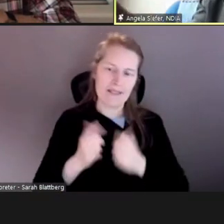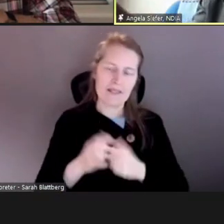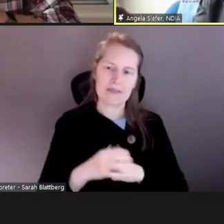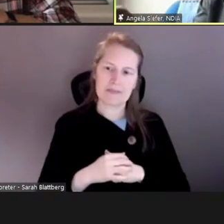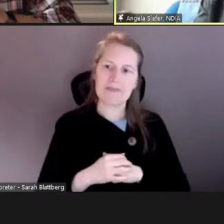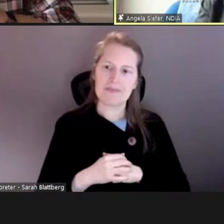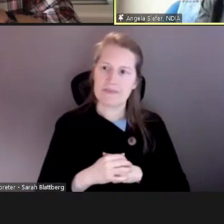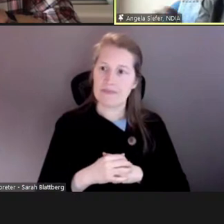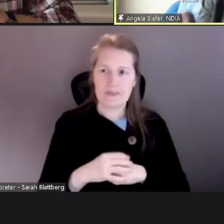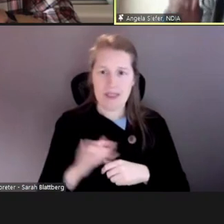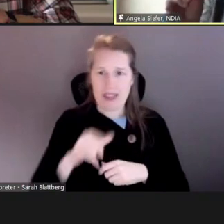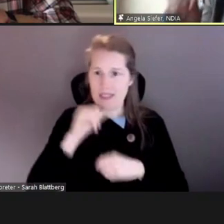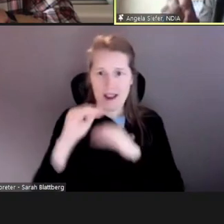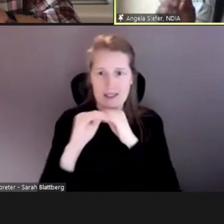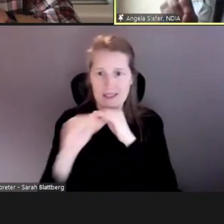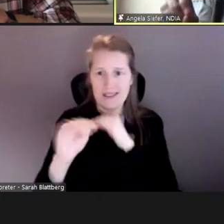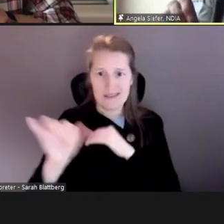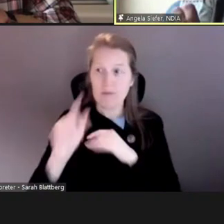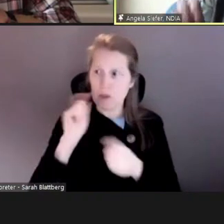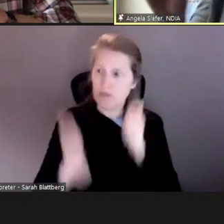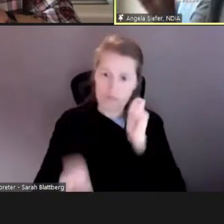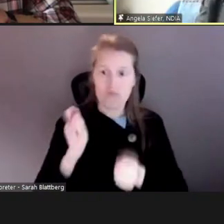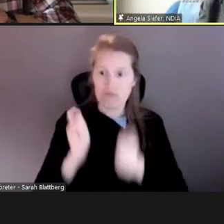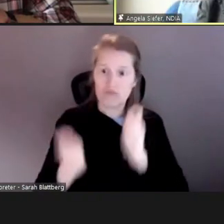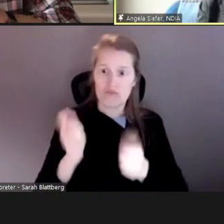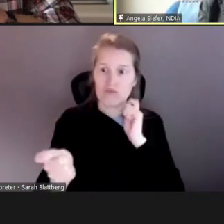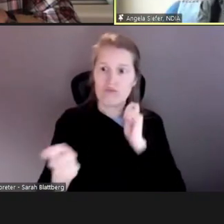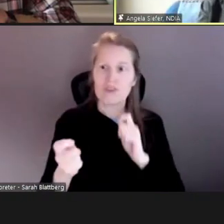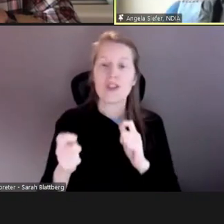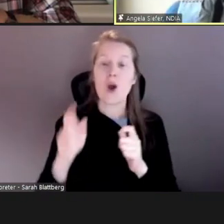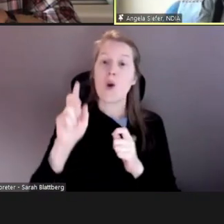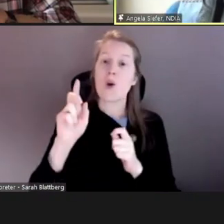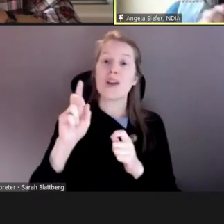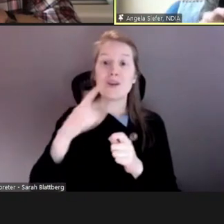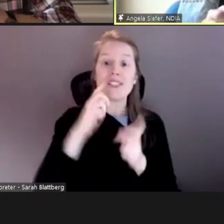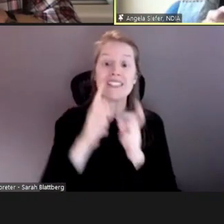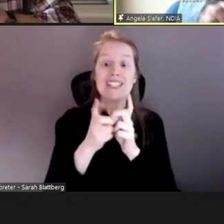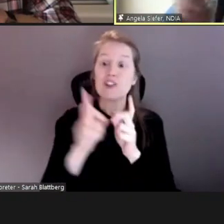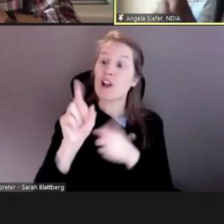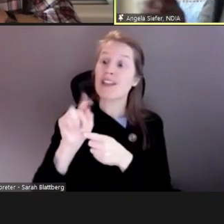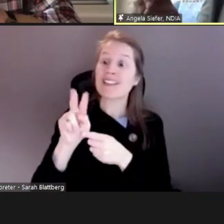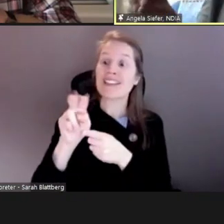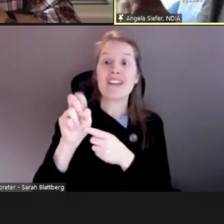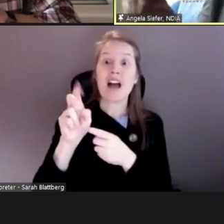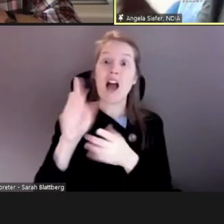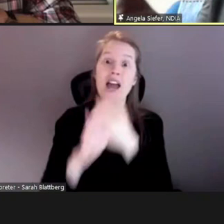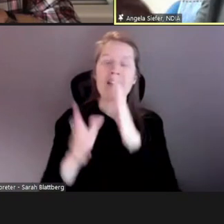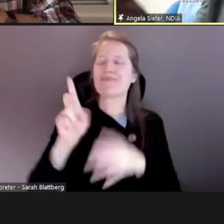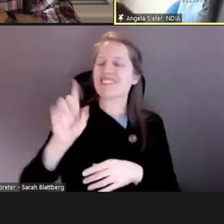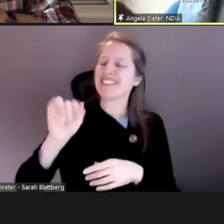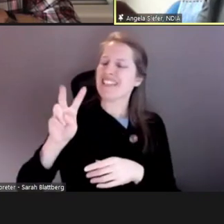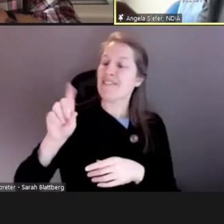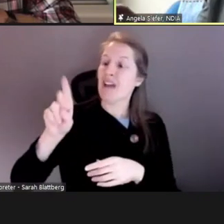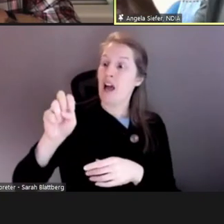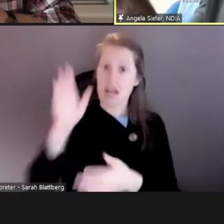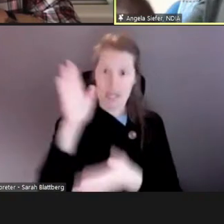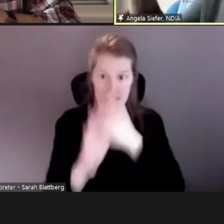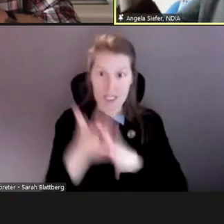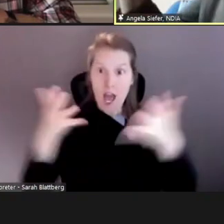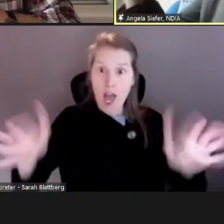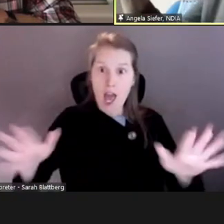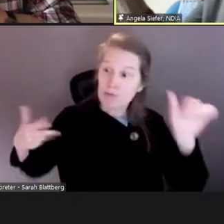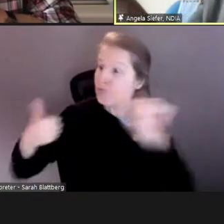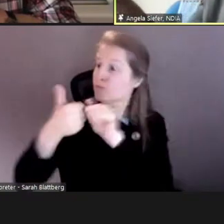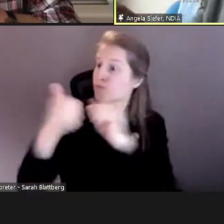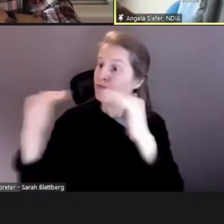those are going to keep changing. So we may never solve the digital divide. We may come close on some divides, but then there's going